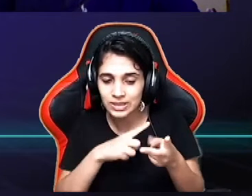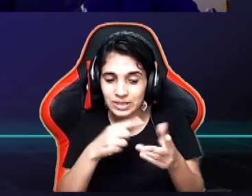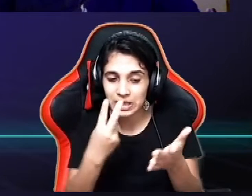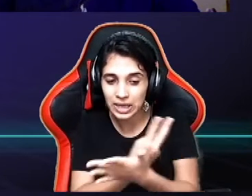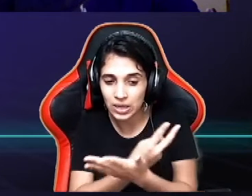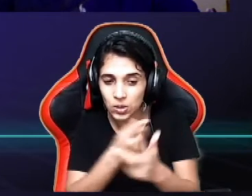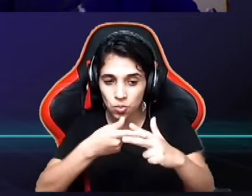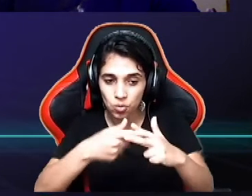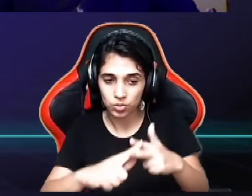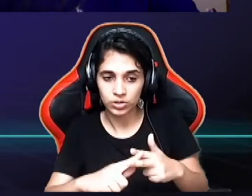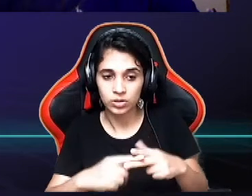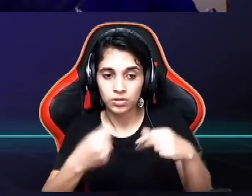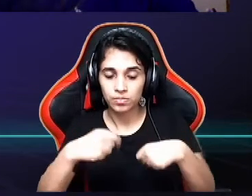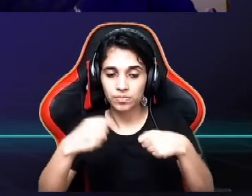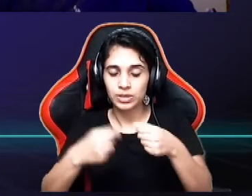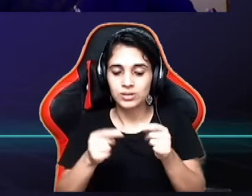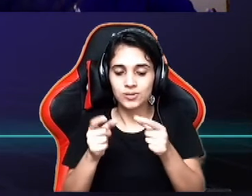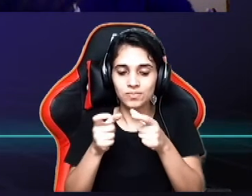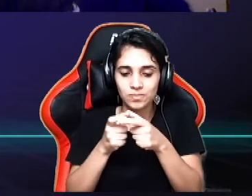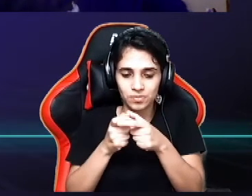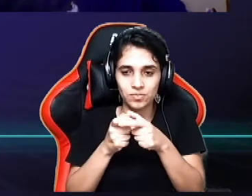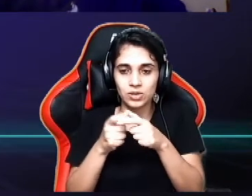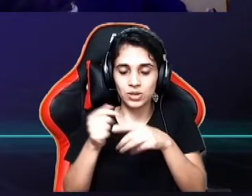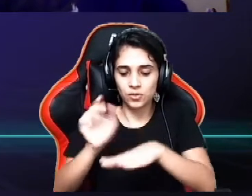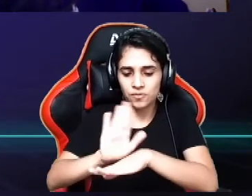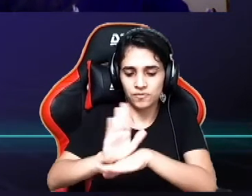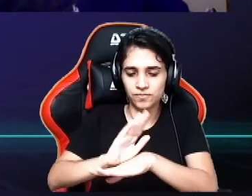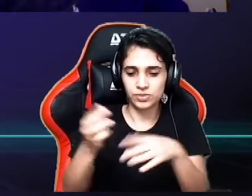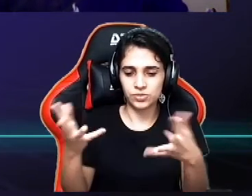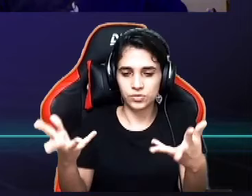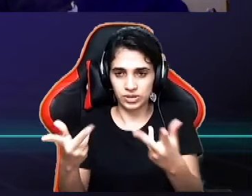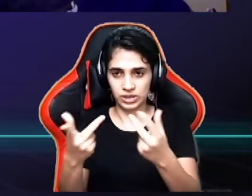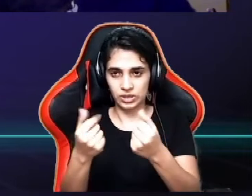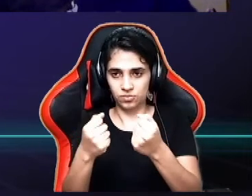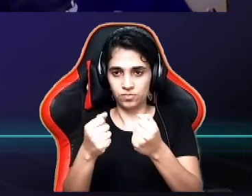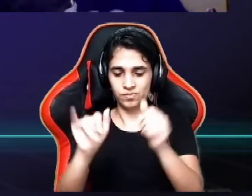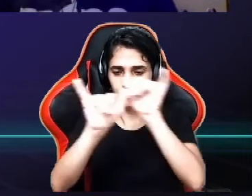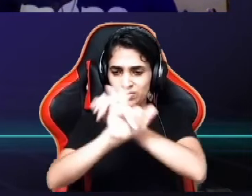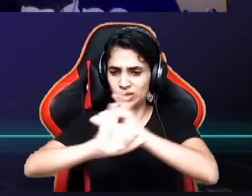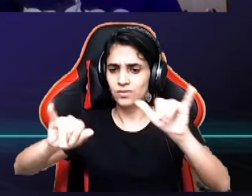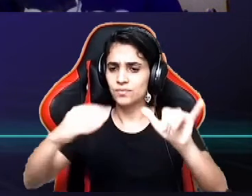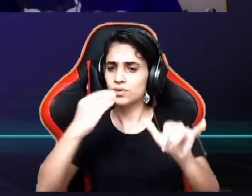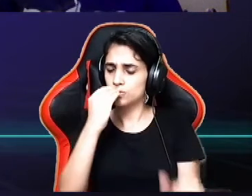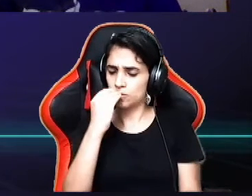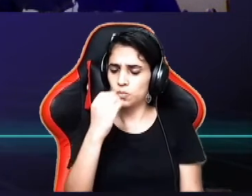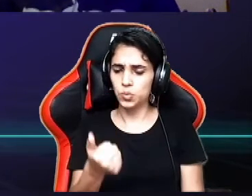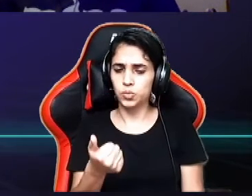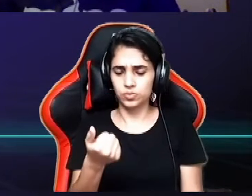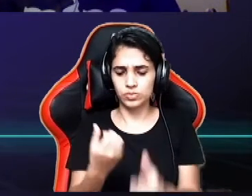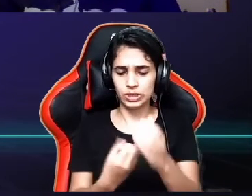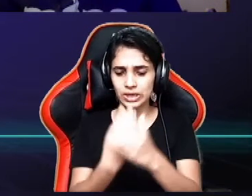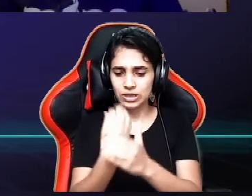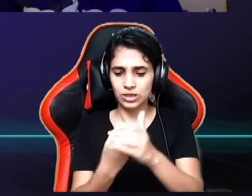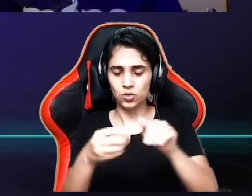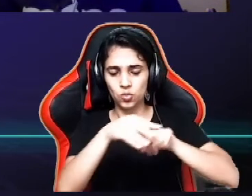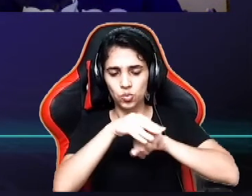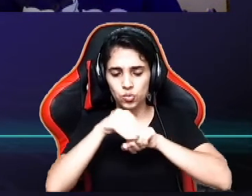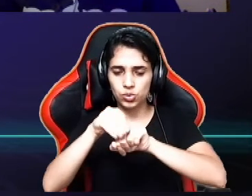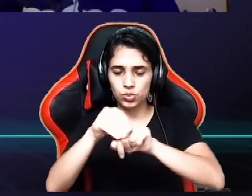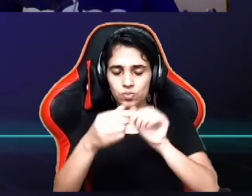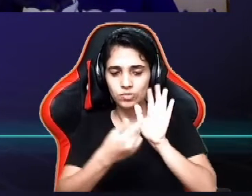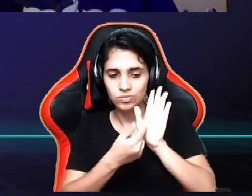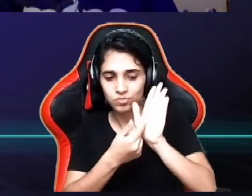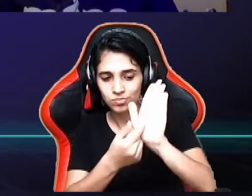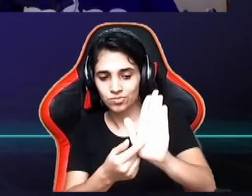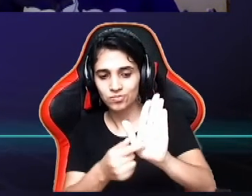and maybe what you need is a micro influencer who works on quality production. The budget will